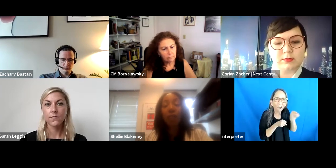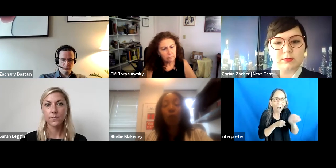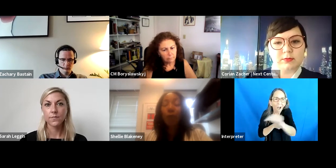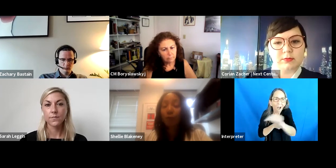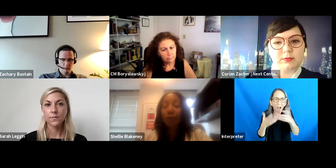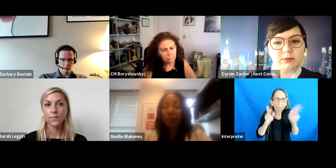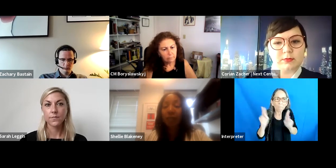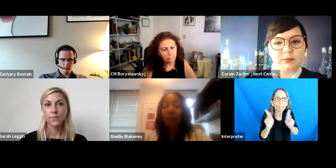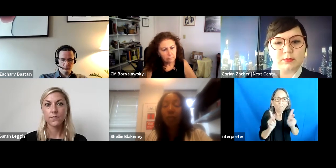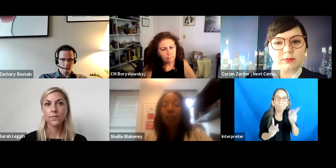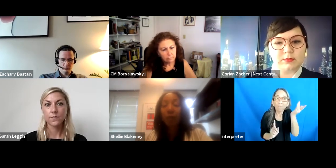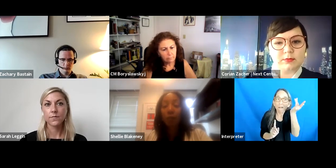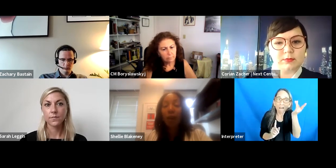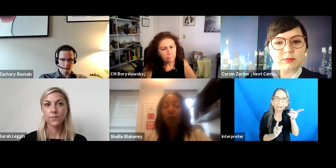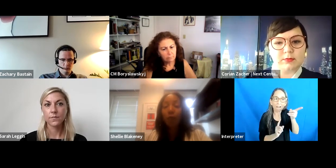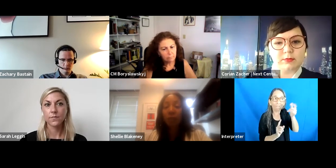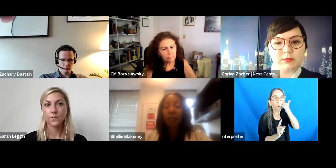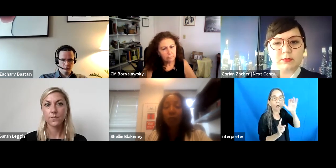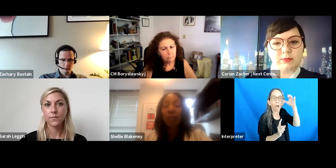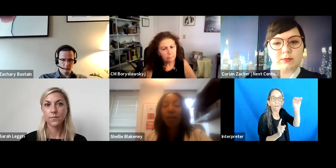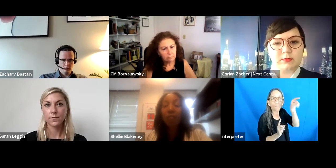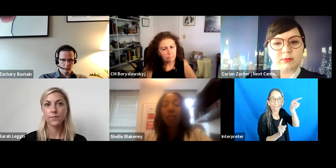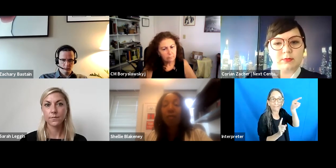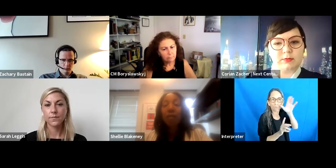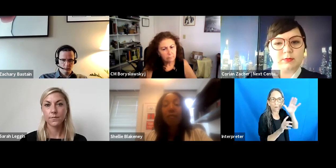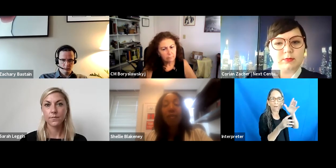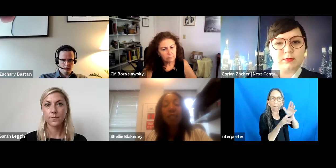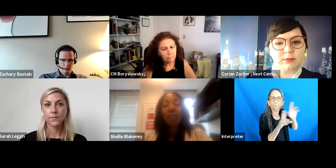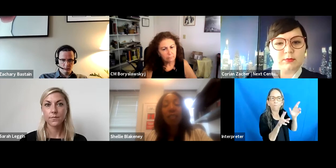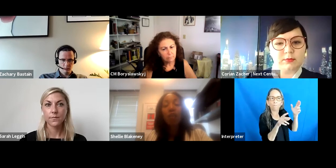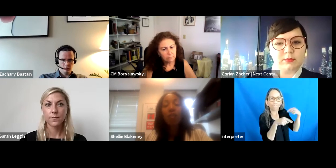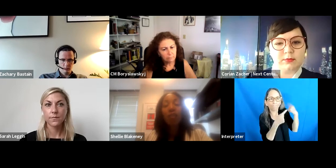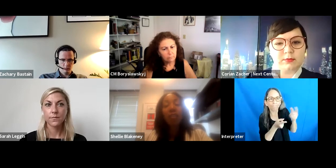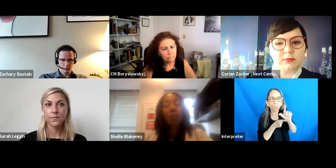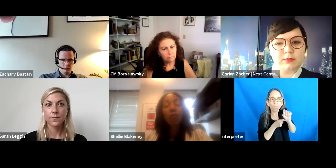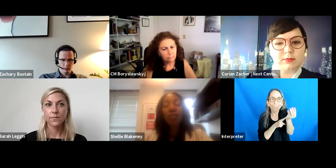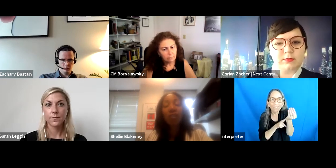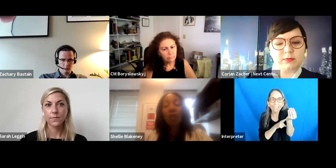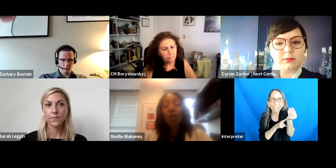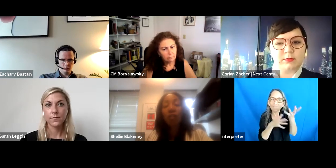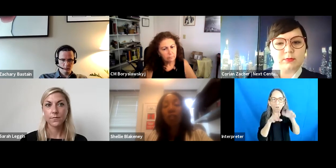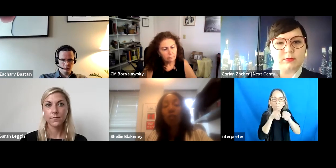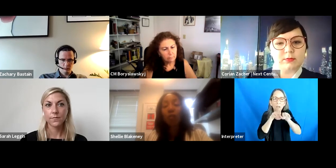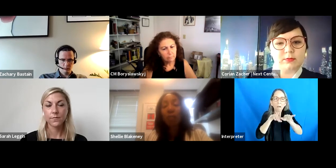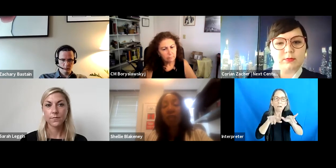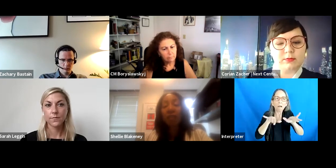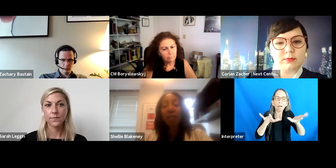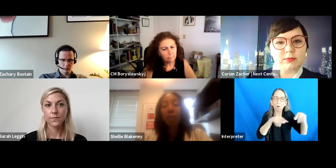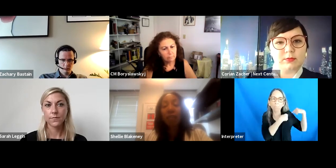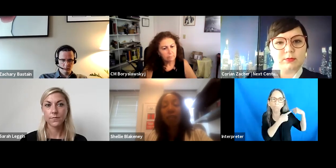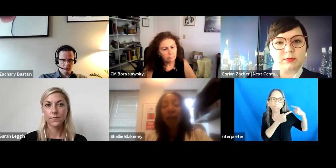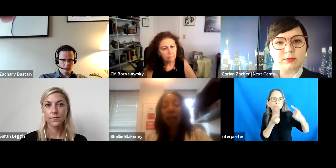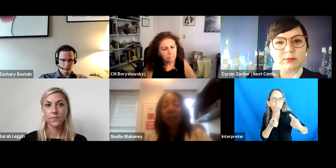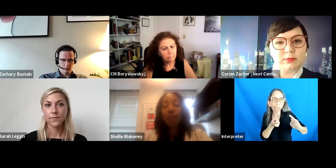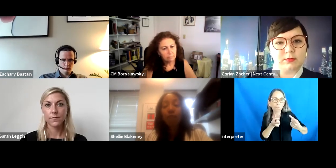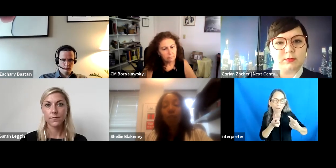in 2014. So it's been around for some years now. The FCC encourages emergency call centers to begin